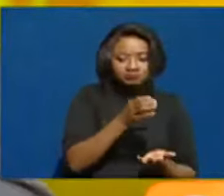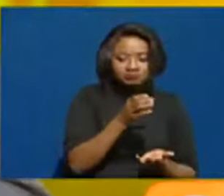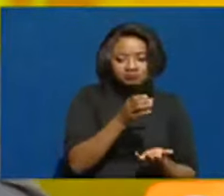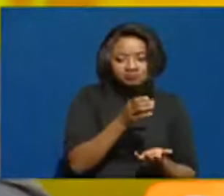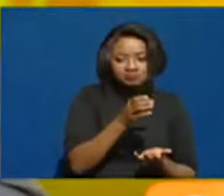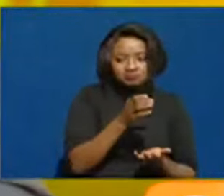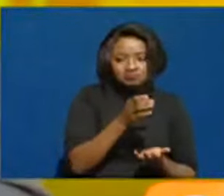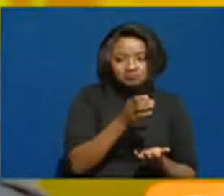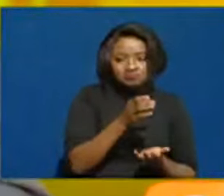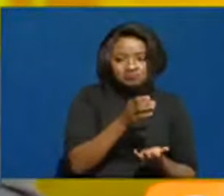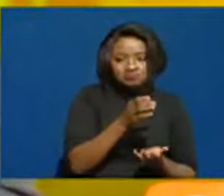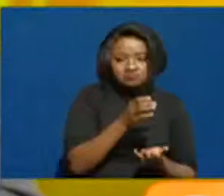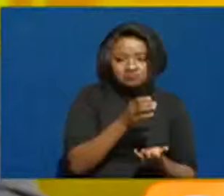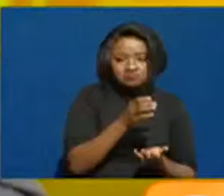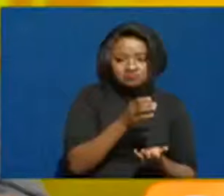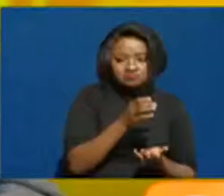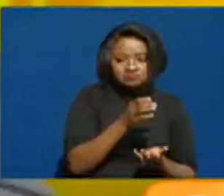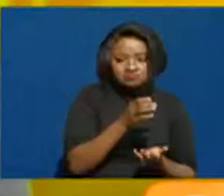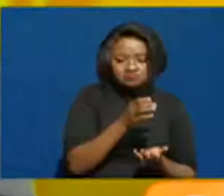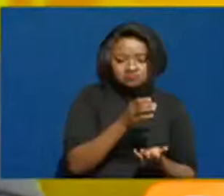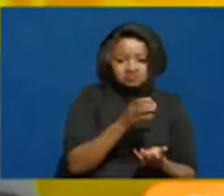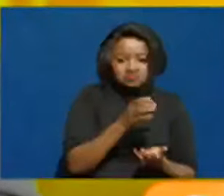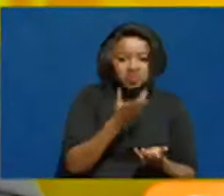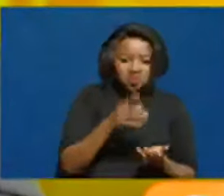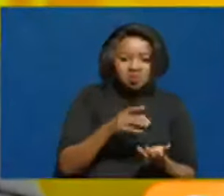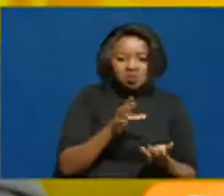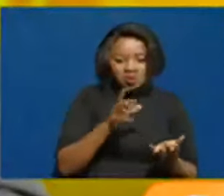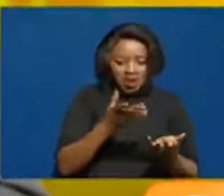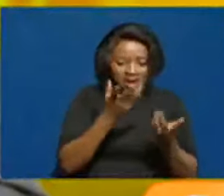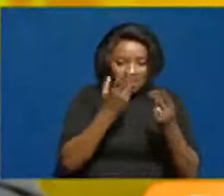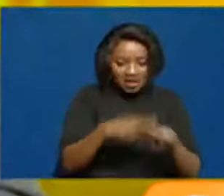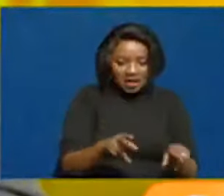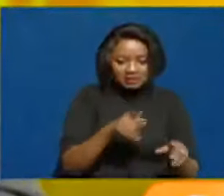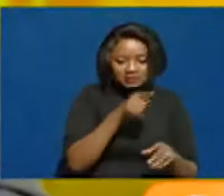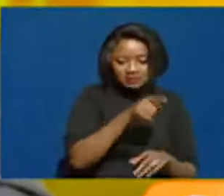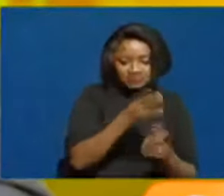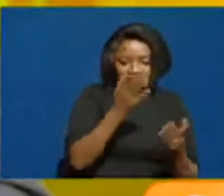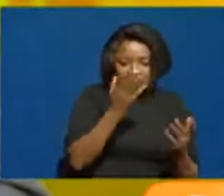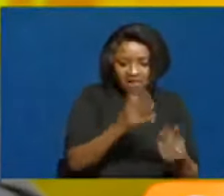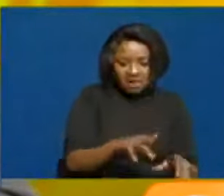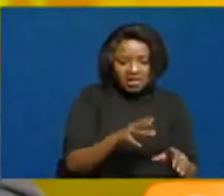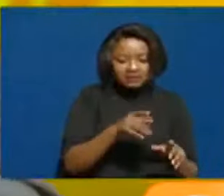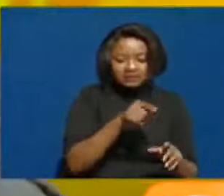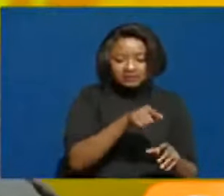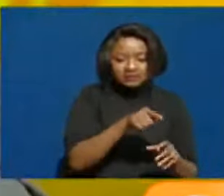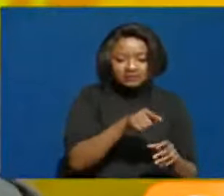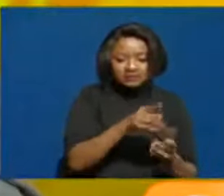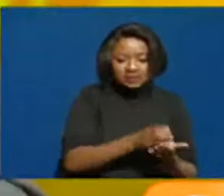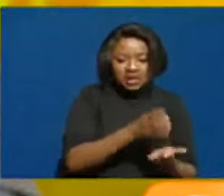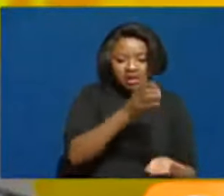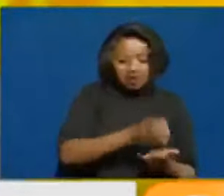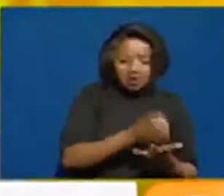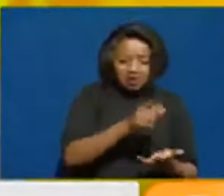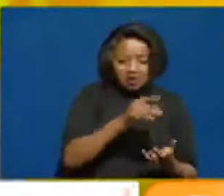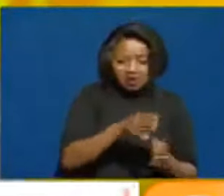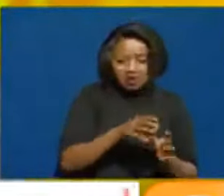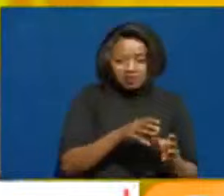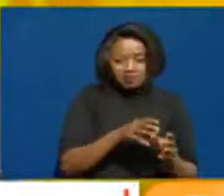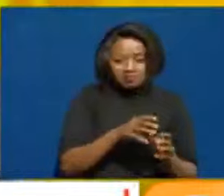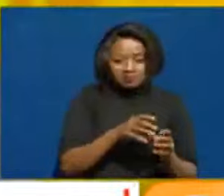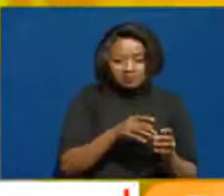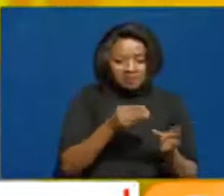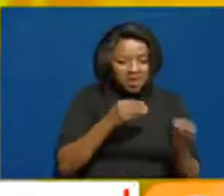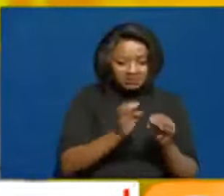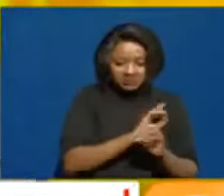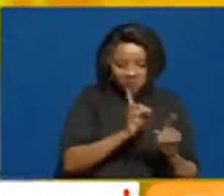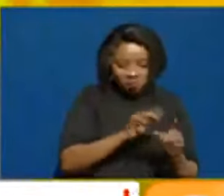a glass bottle, go and collect milk. But for us, the first thing is change of attitude. Mm. Secondly, is a close working relationship. How can